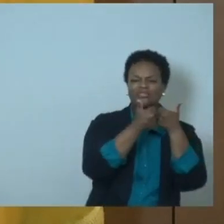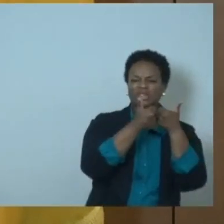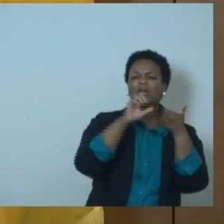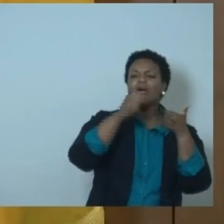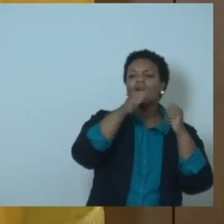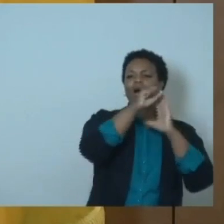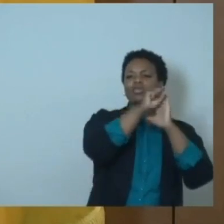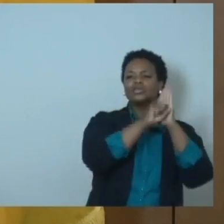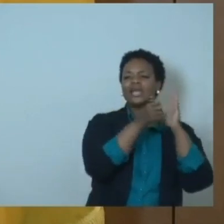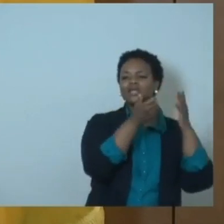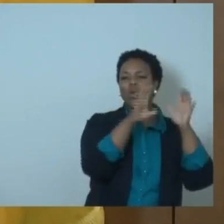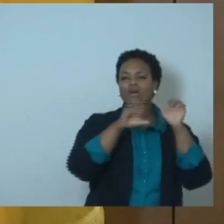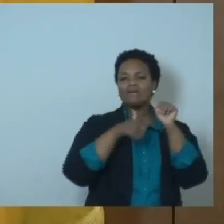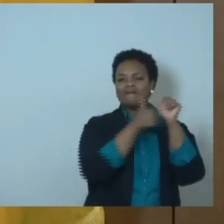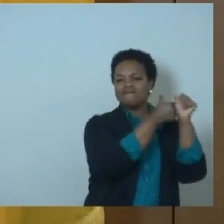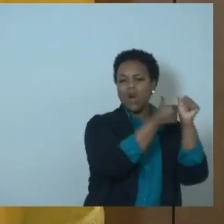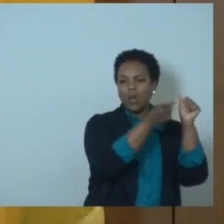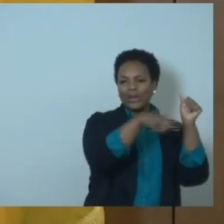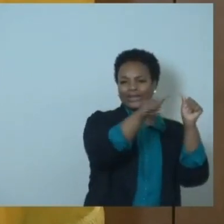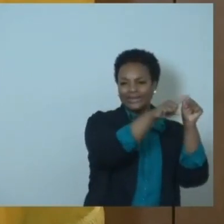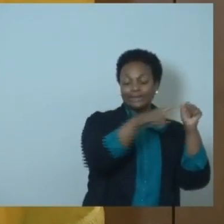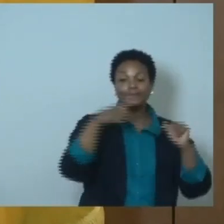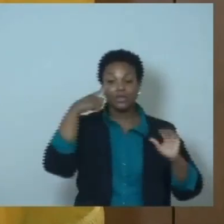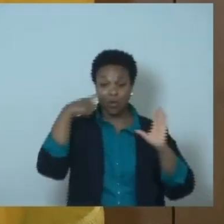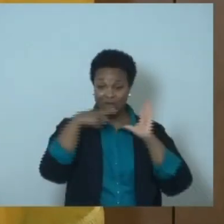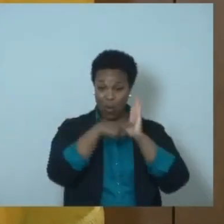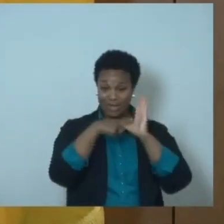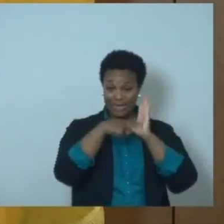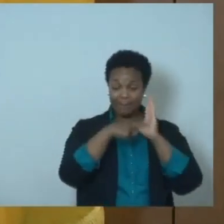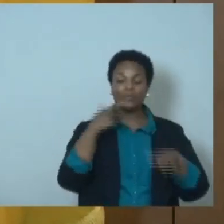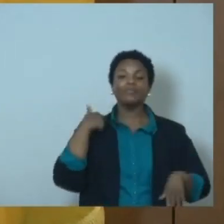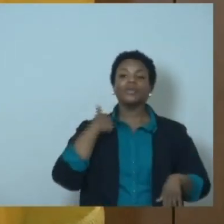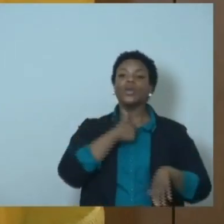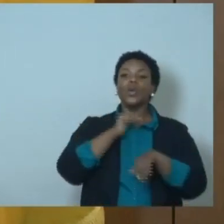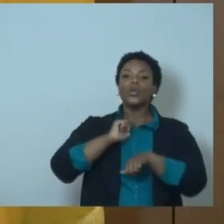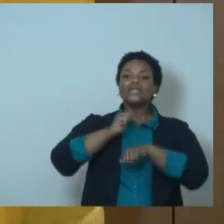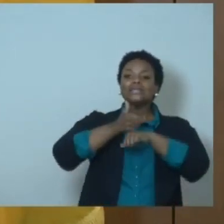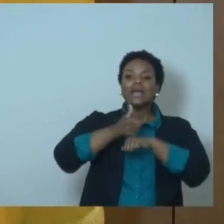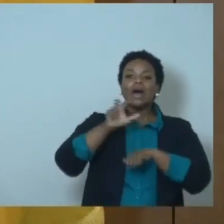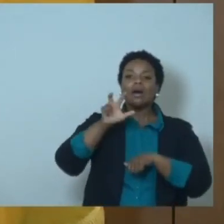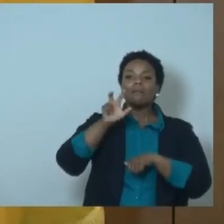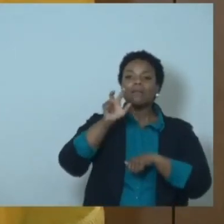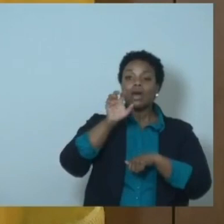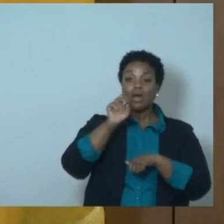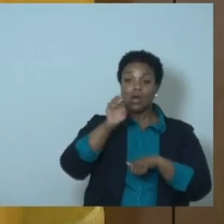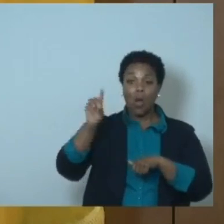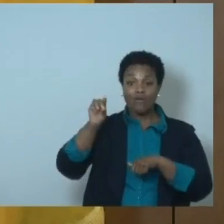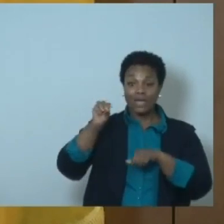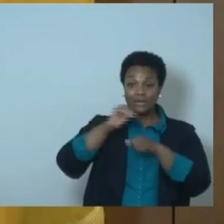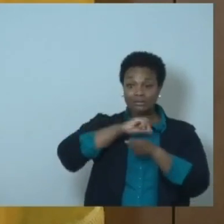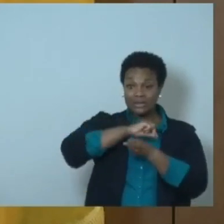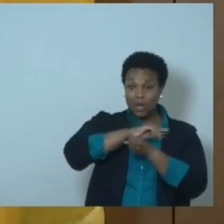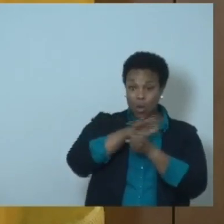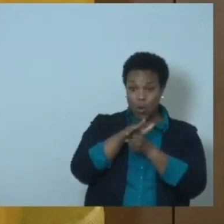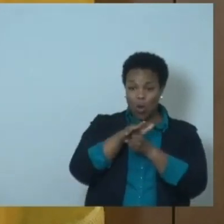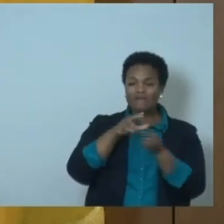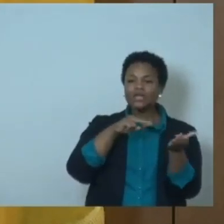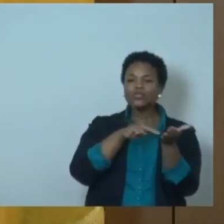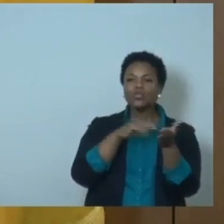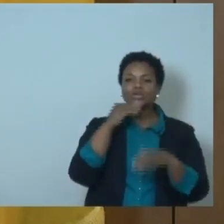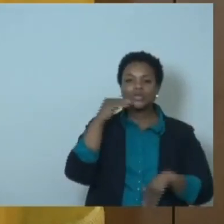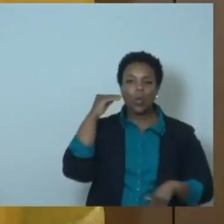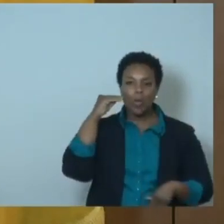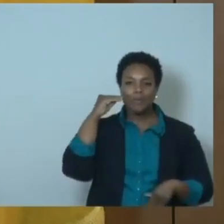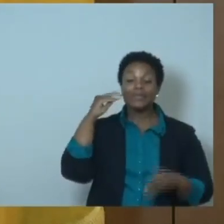We created a COVID nursing home, and the idea was early that you would have an individual COVID